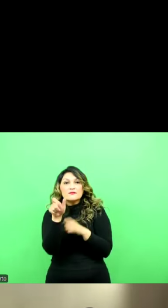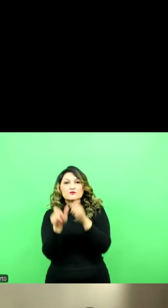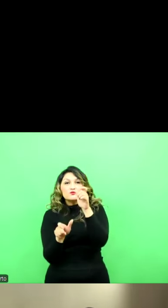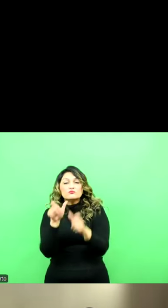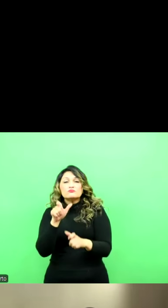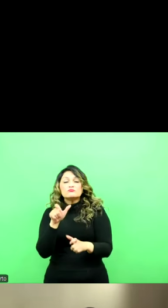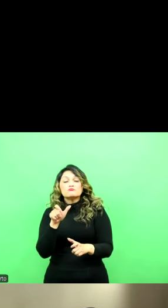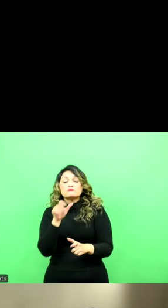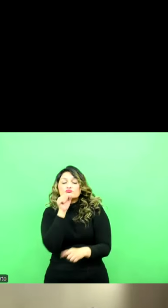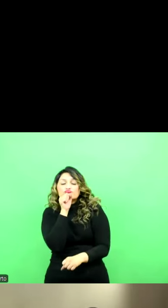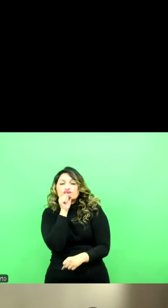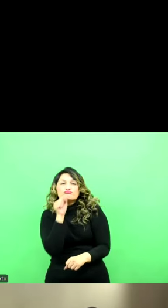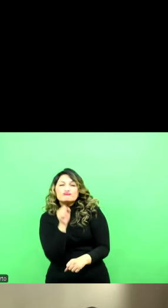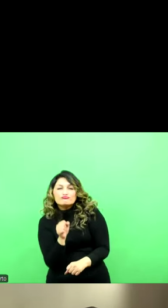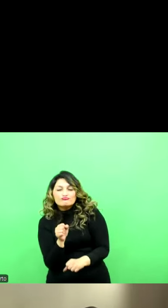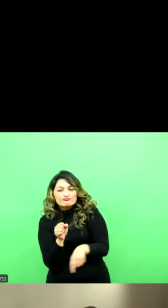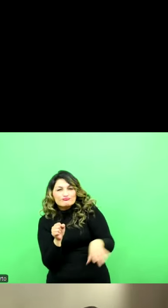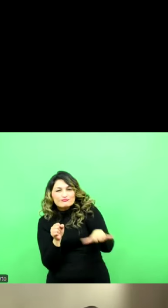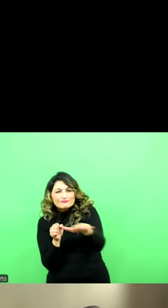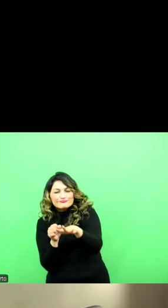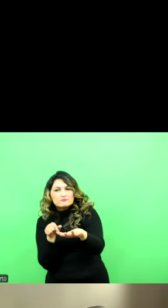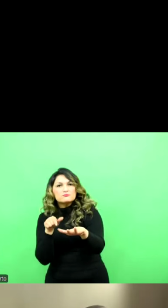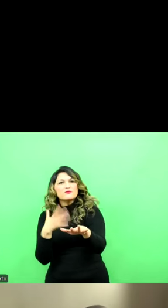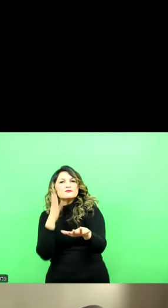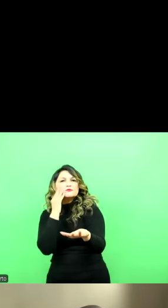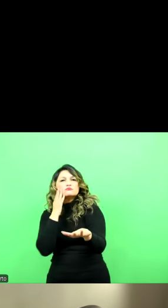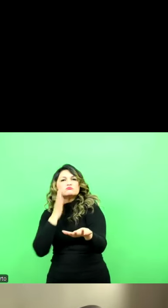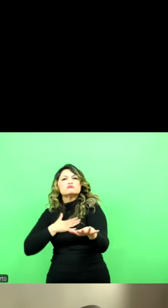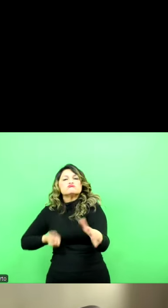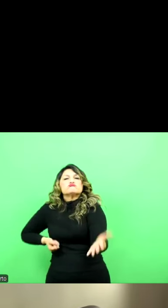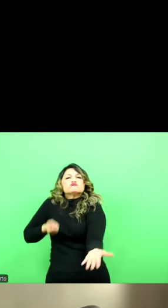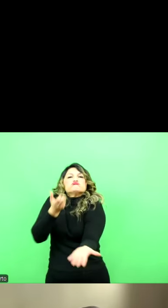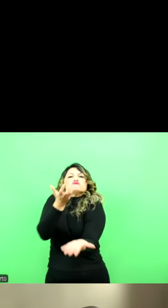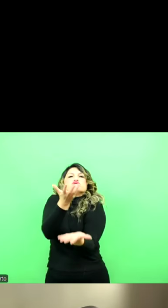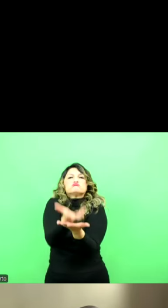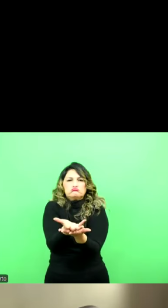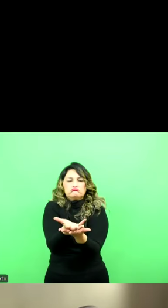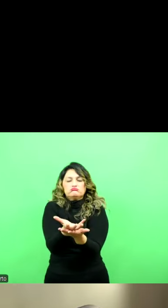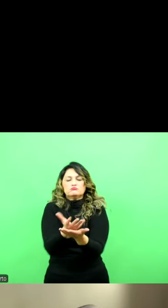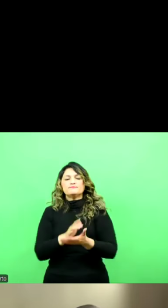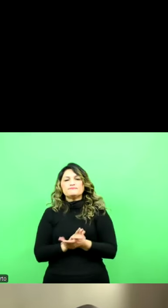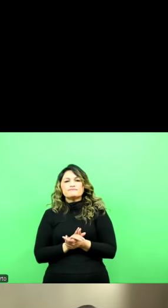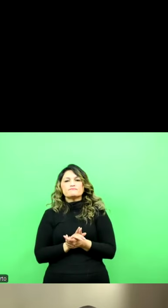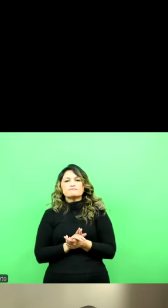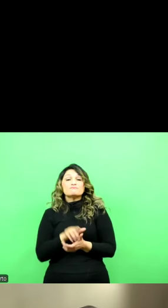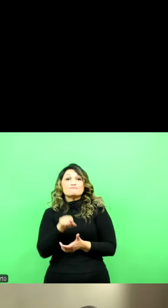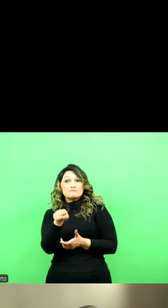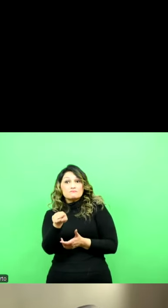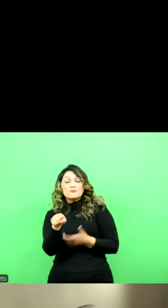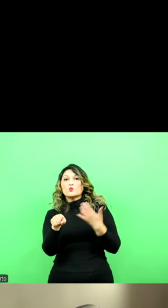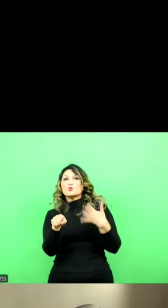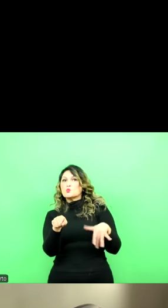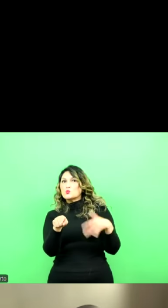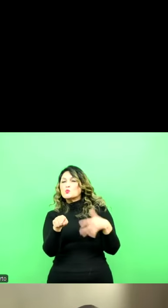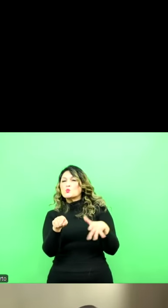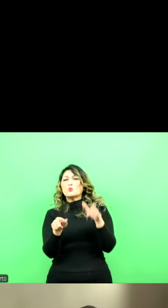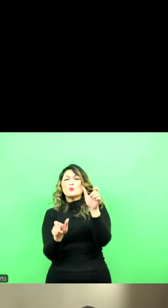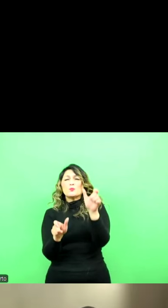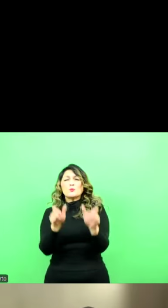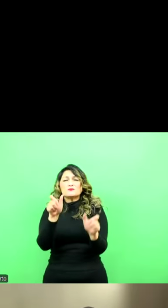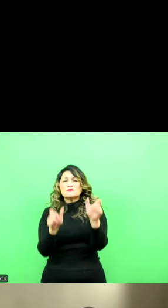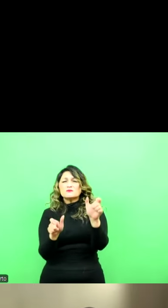it was the oldest adults who died as a result of the hurricane and lack of support in the largest